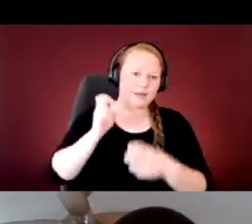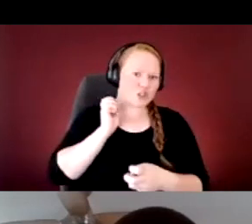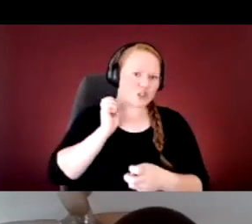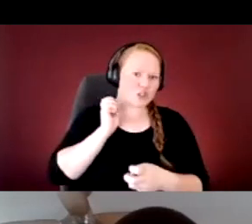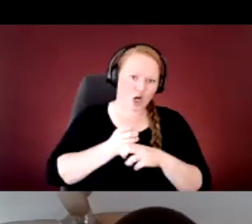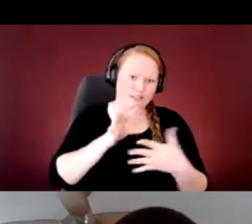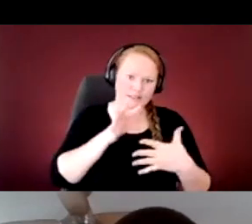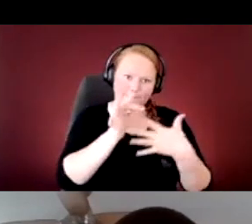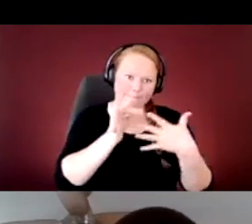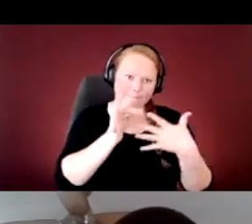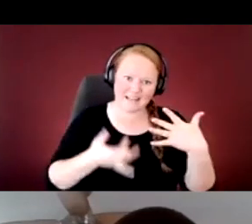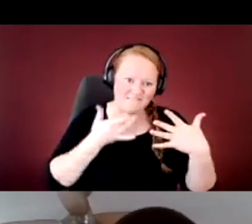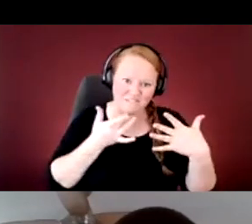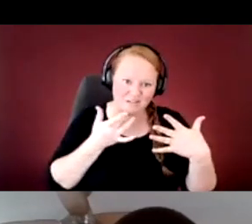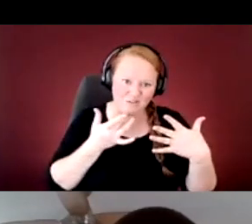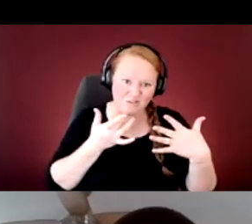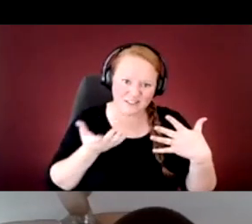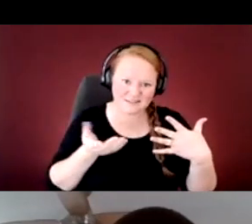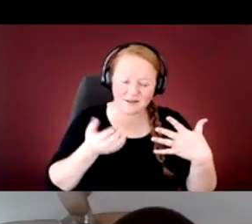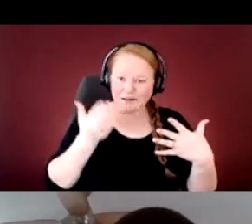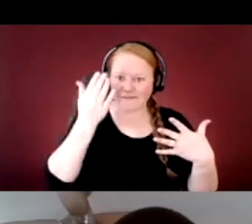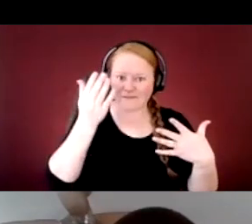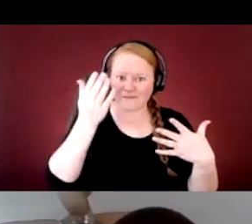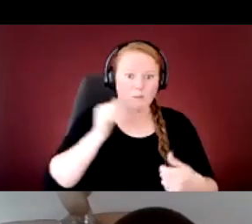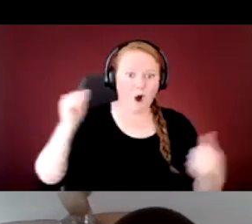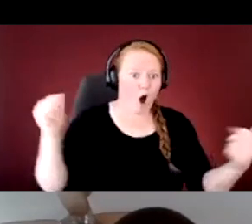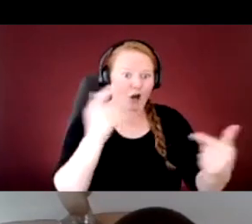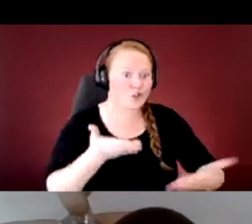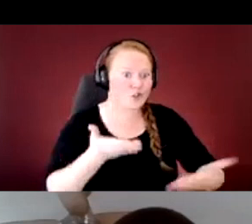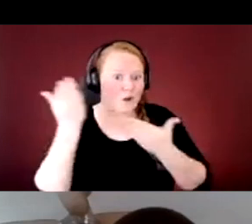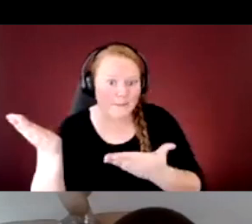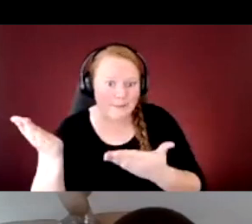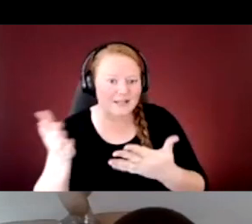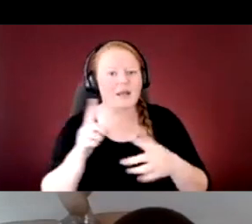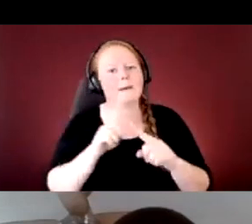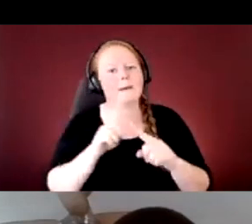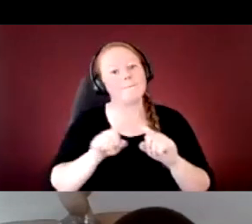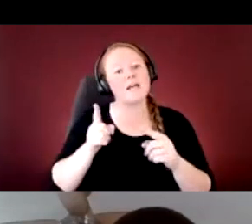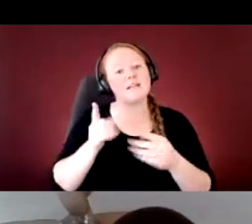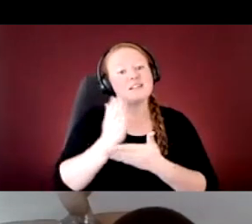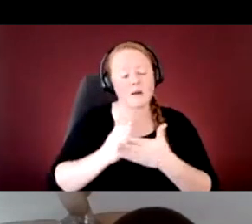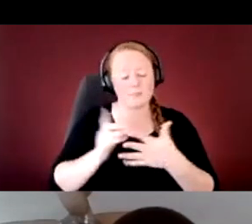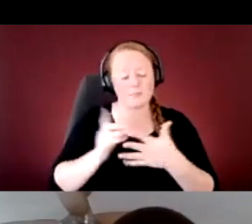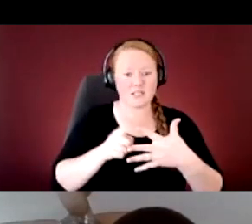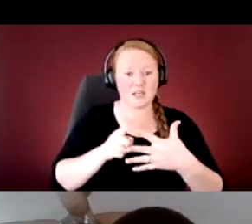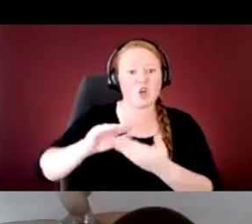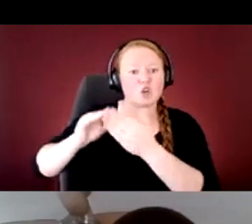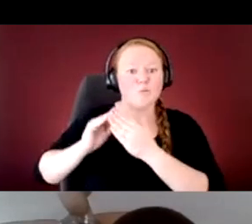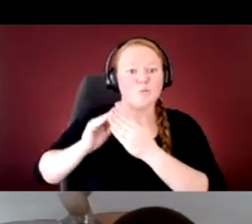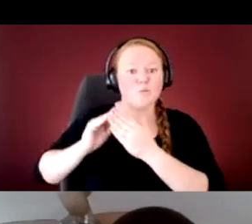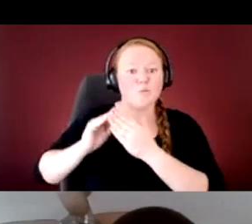favorites of of the things that you recommended. But some of those are community violence interruption, obviously